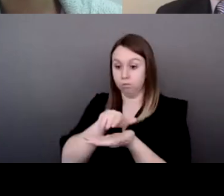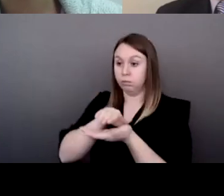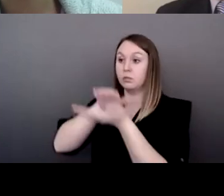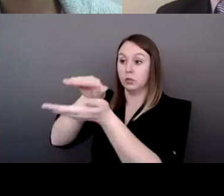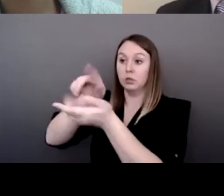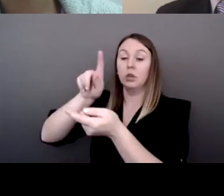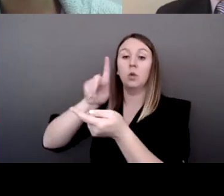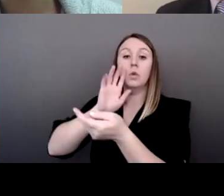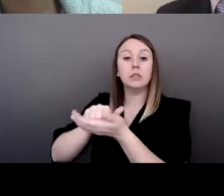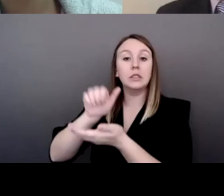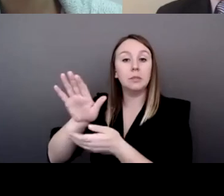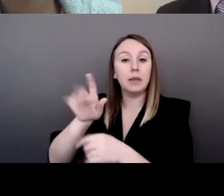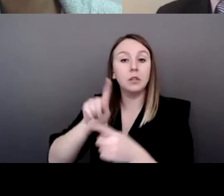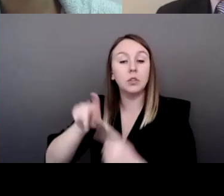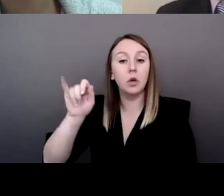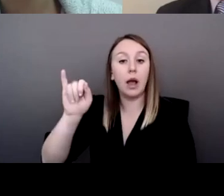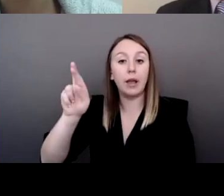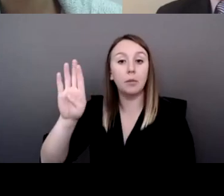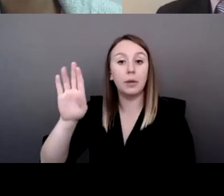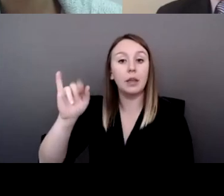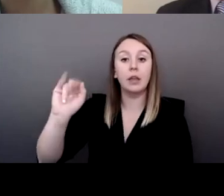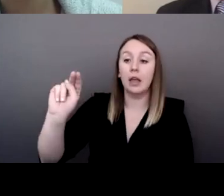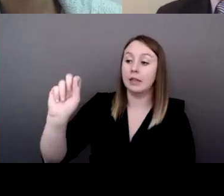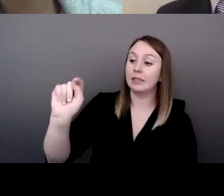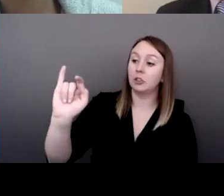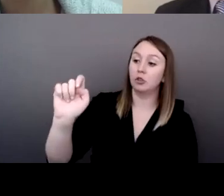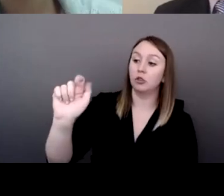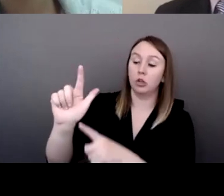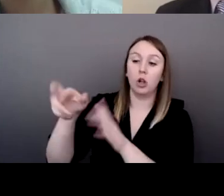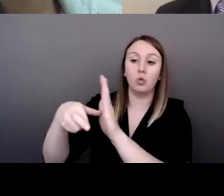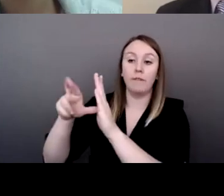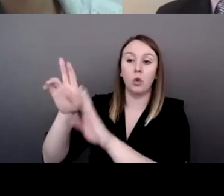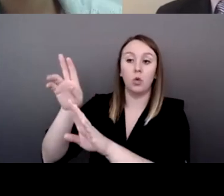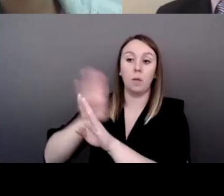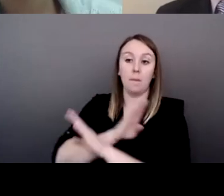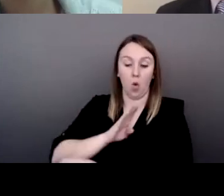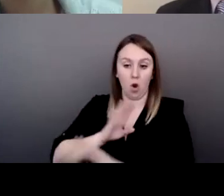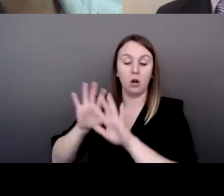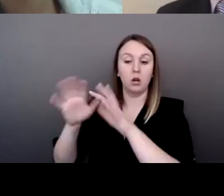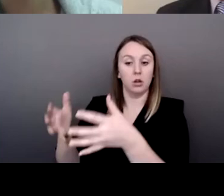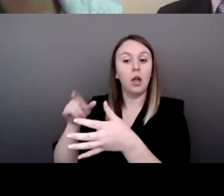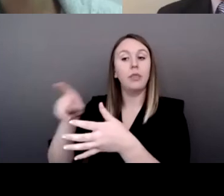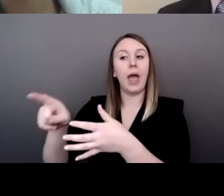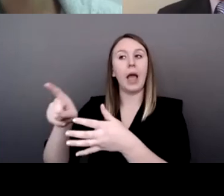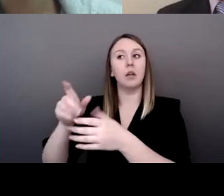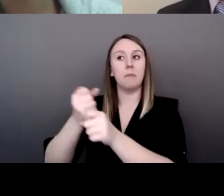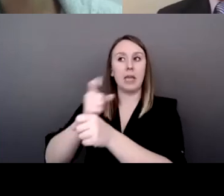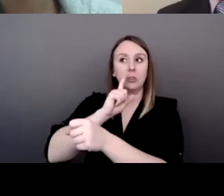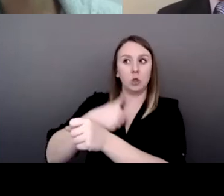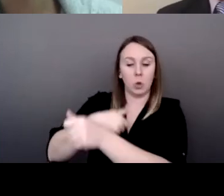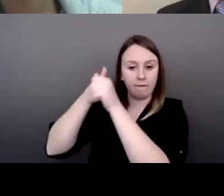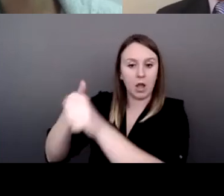the ethics and compliance part of the university, part of research. And, you know, we can't